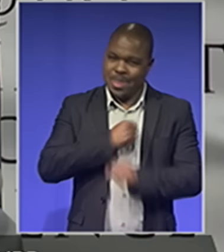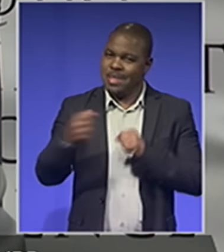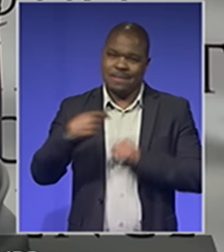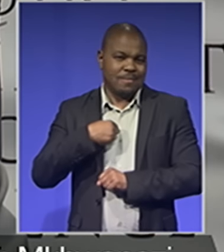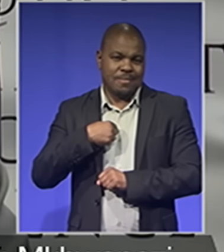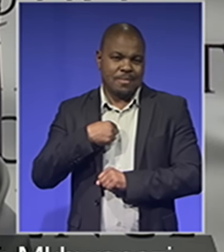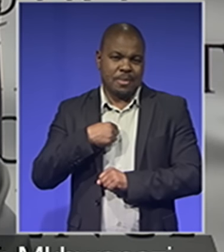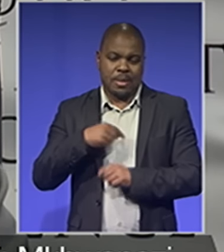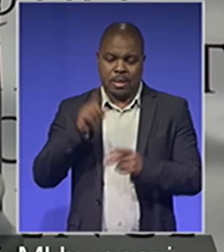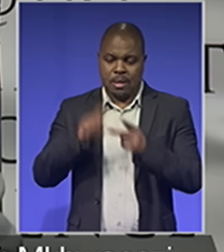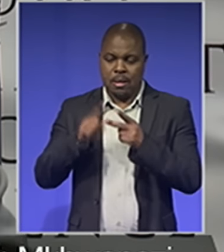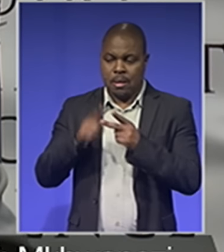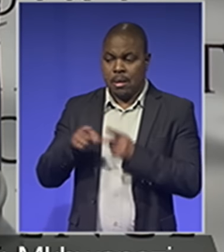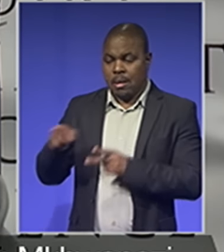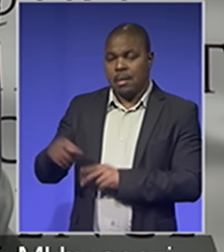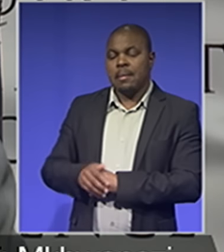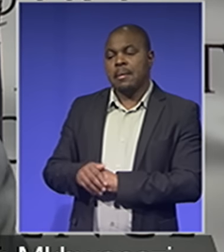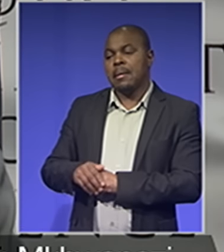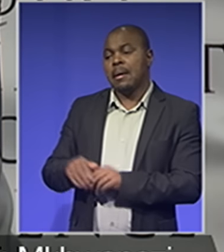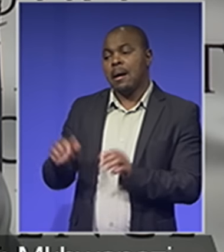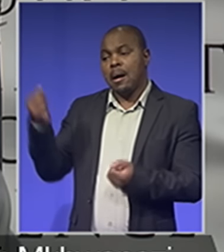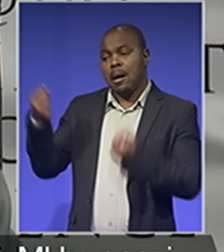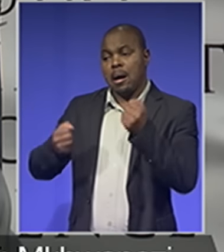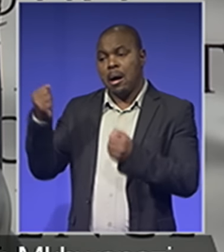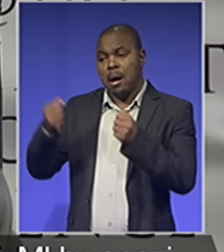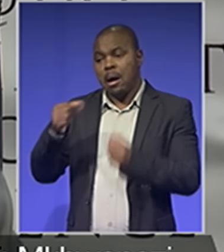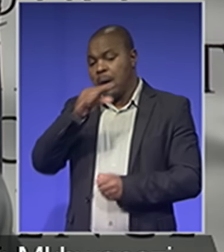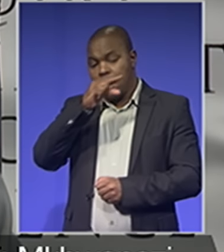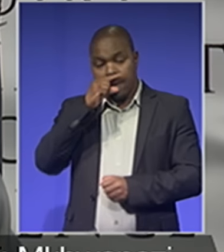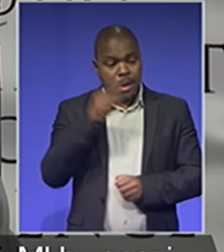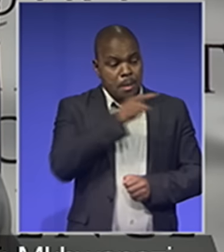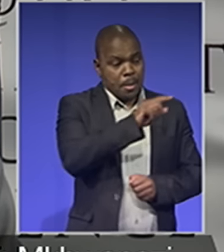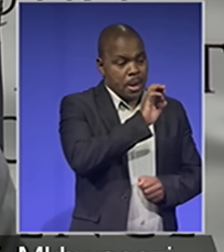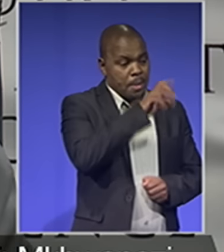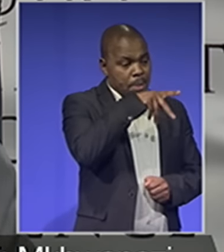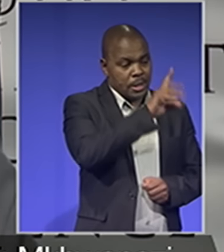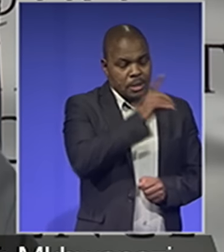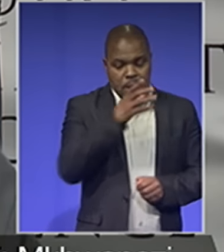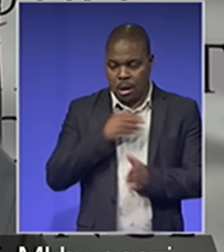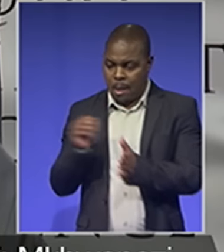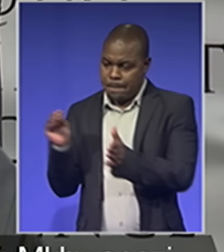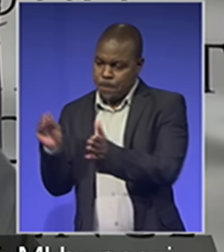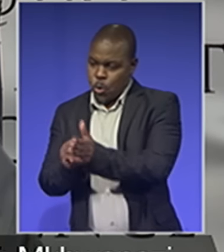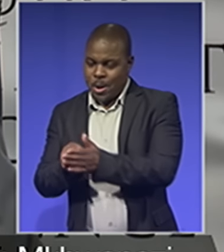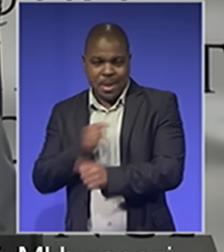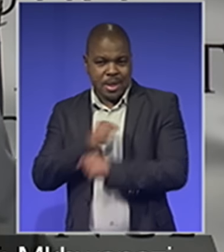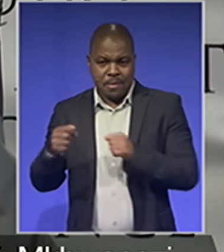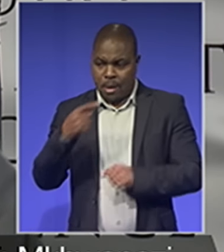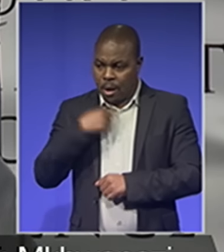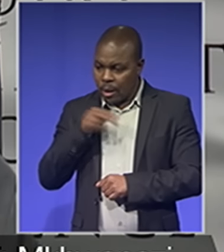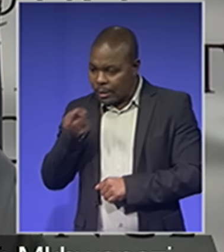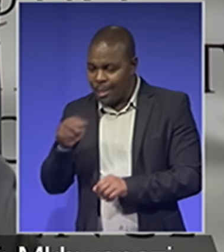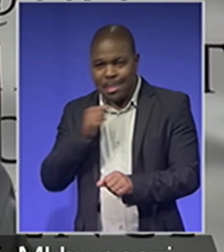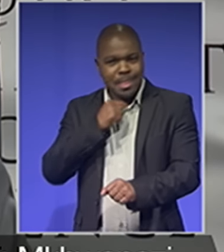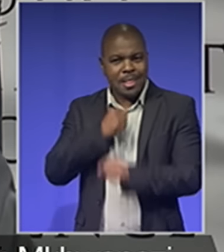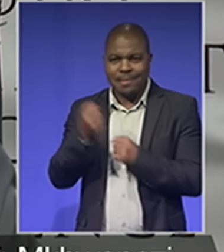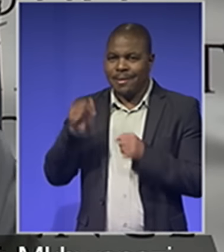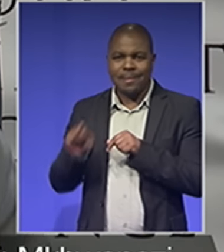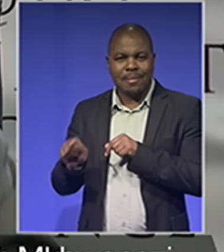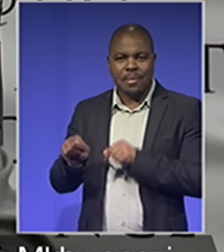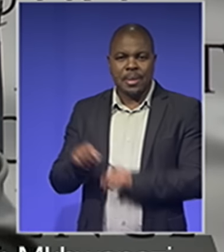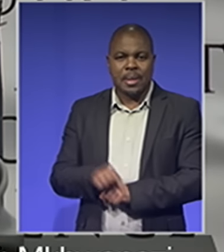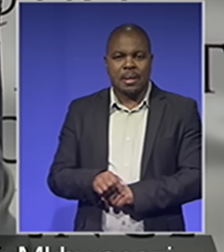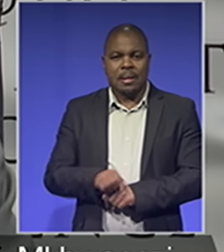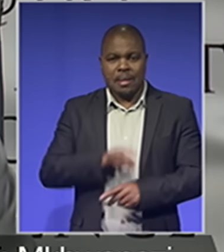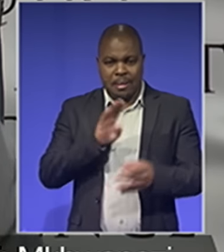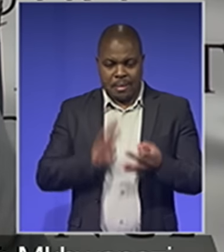brand the cars. The cars, I didn't see them physically. They didn't come to the city of Ekurhuleni.